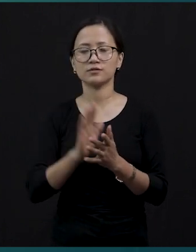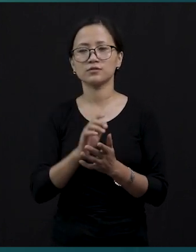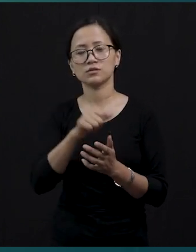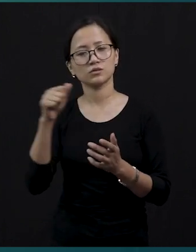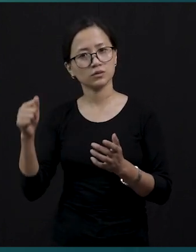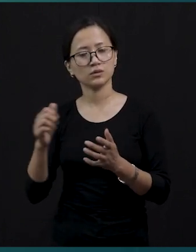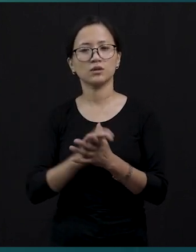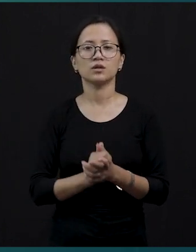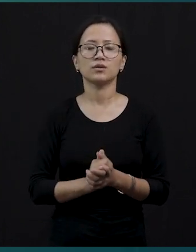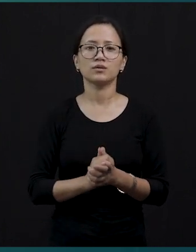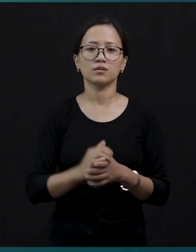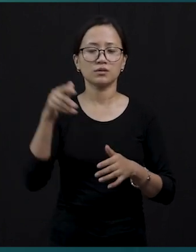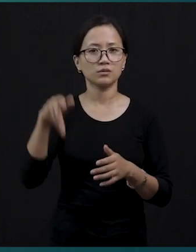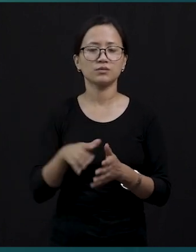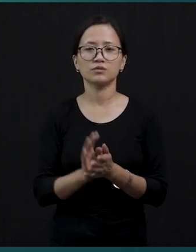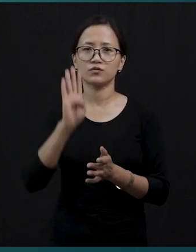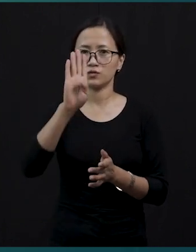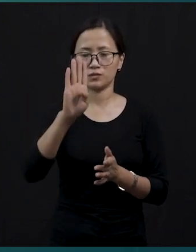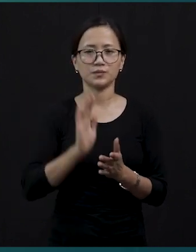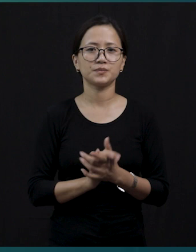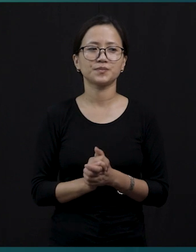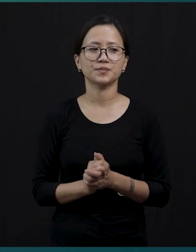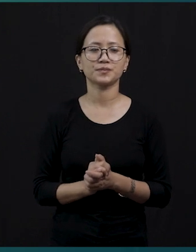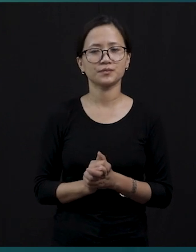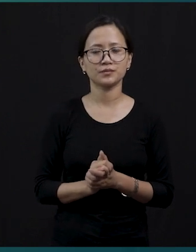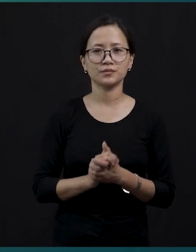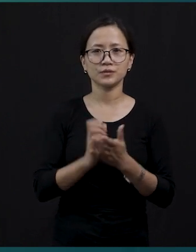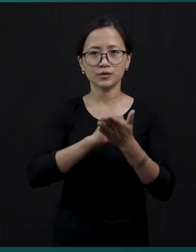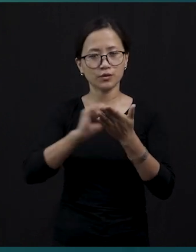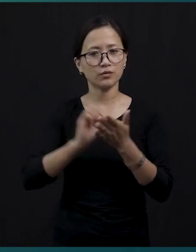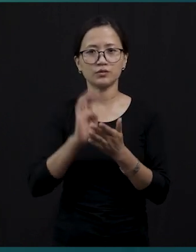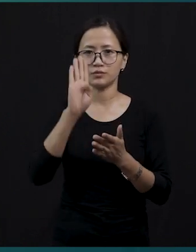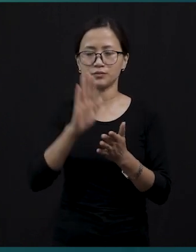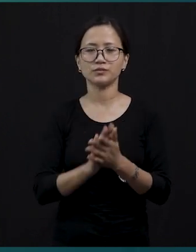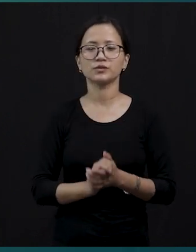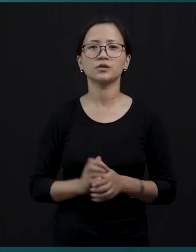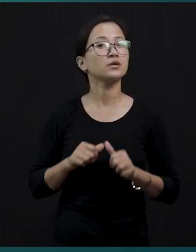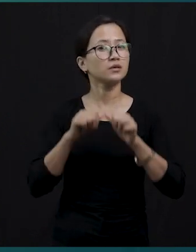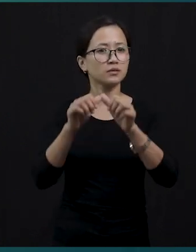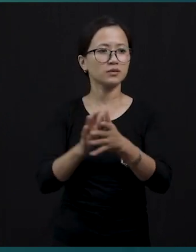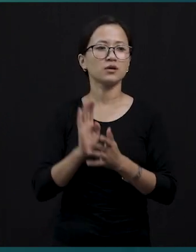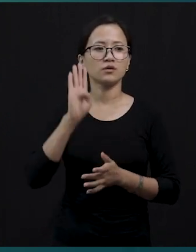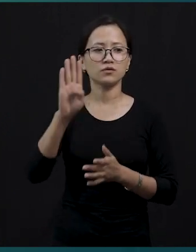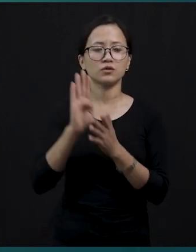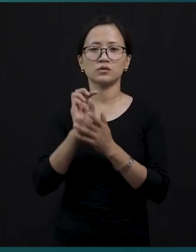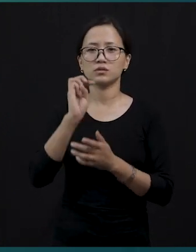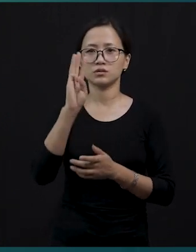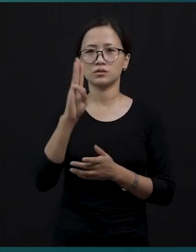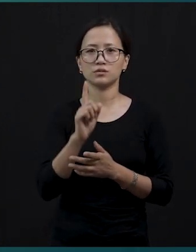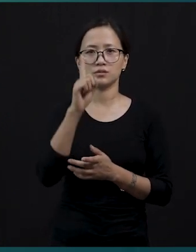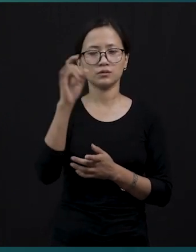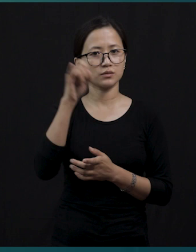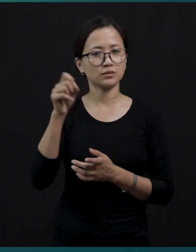here, so it will be 4, right? So you will write here 4. Now the total amount is how much,